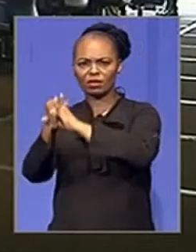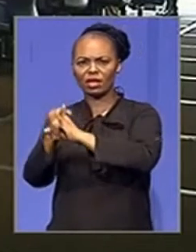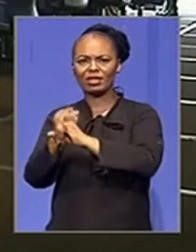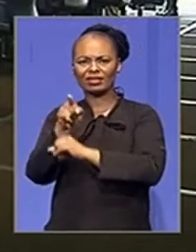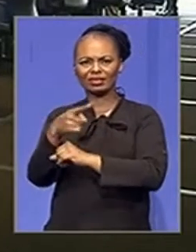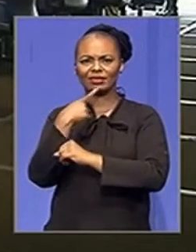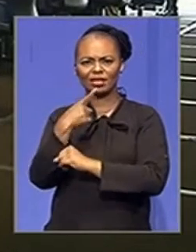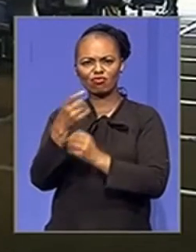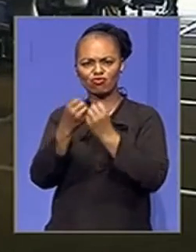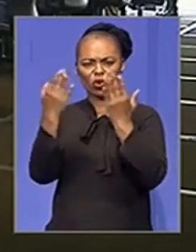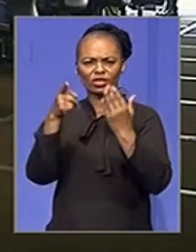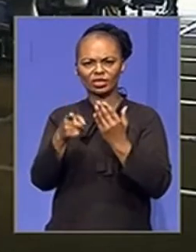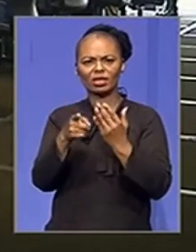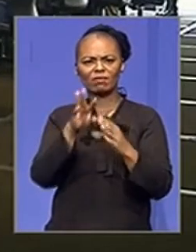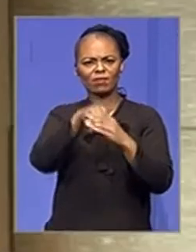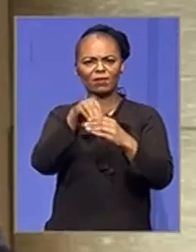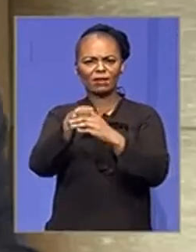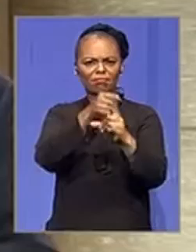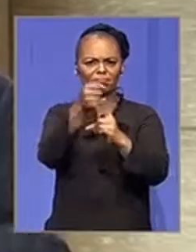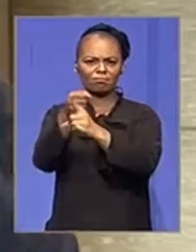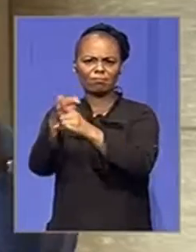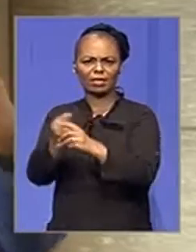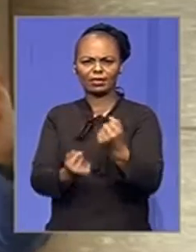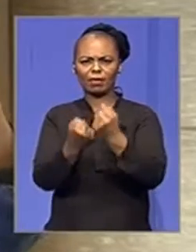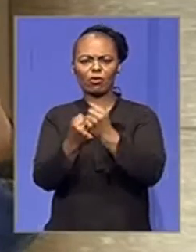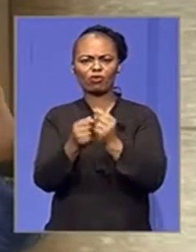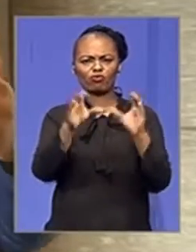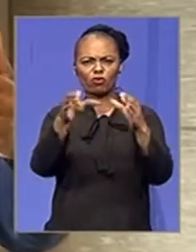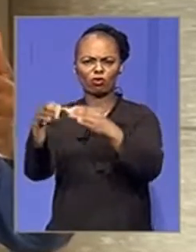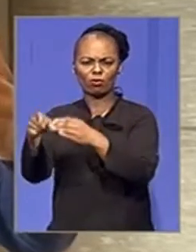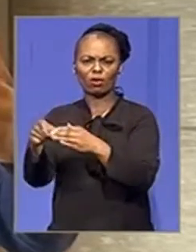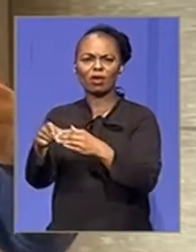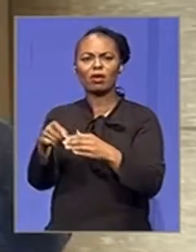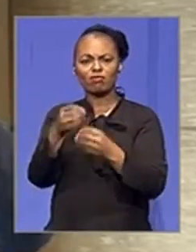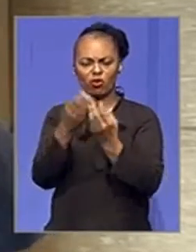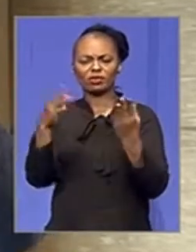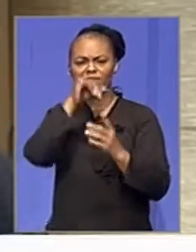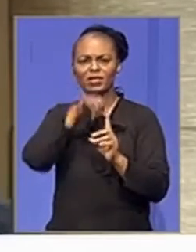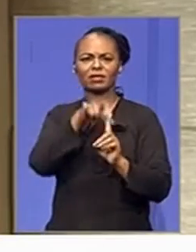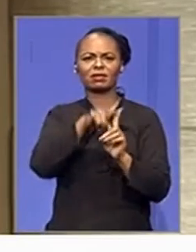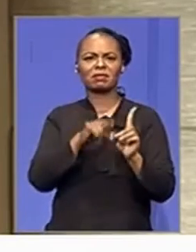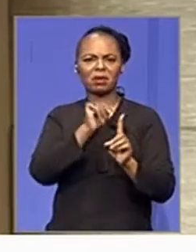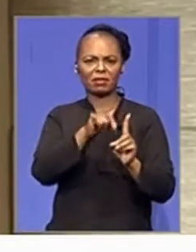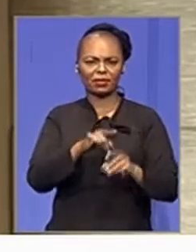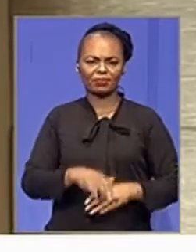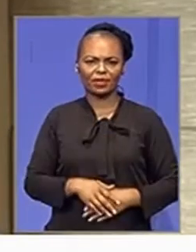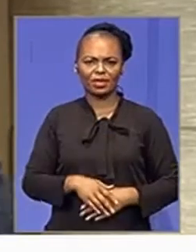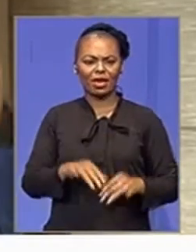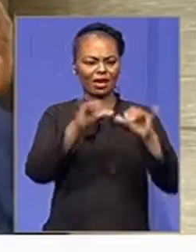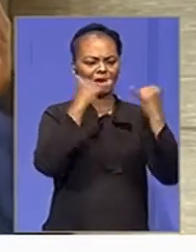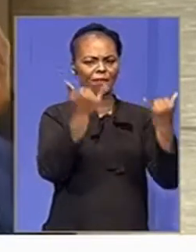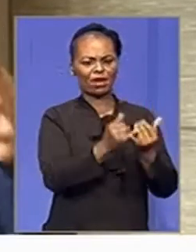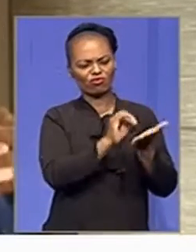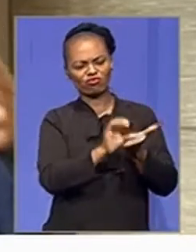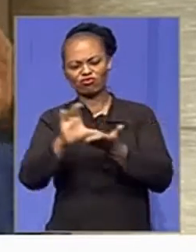dirang mmamoratwa phenkgišanong ye. There are many companies all over the world who wants to give money to football, but they want to